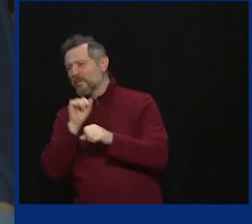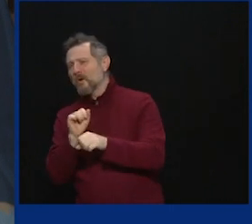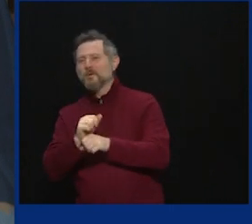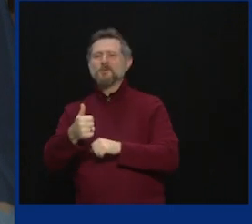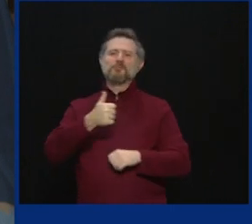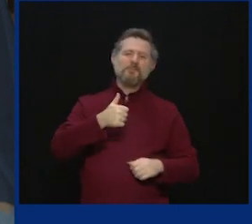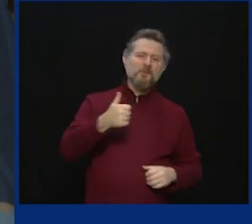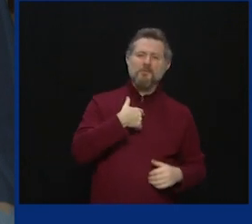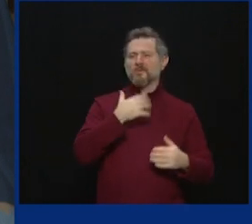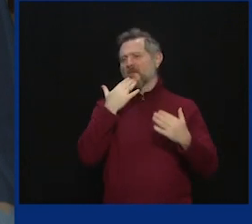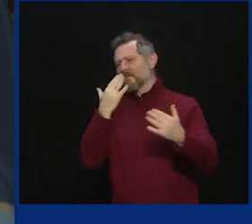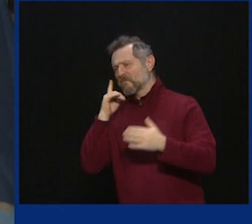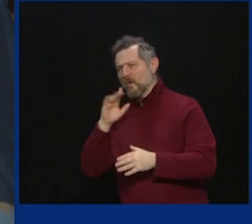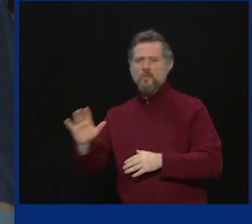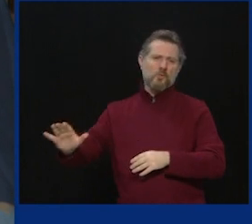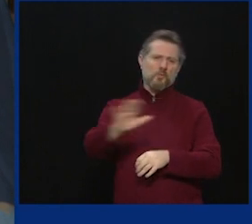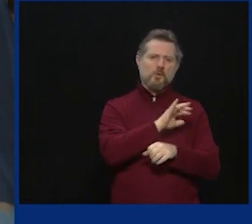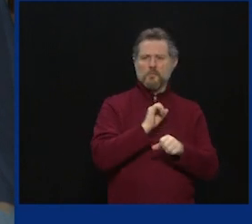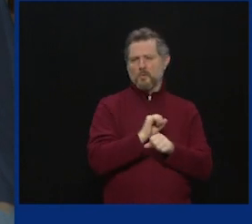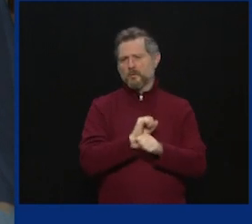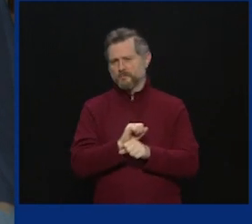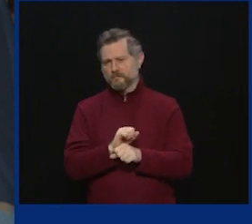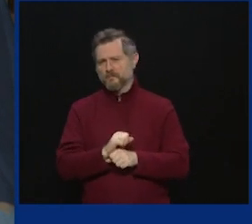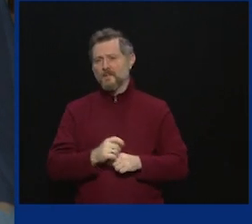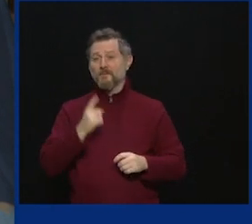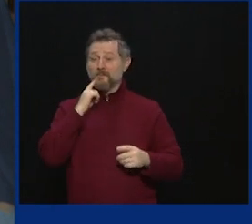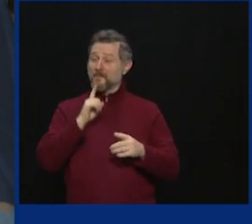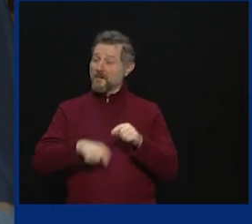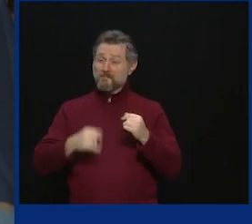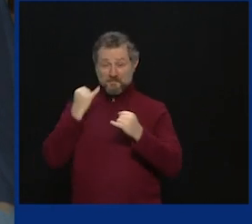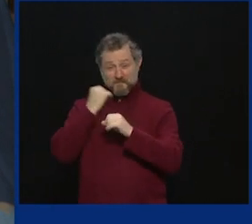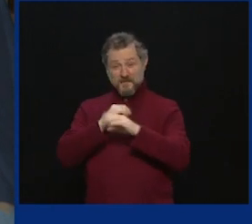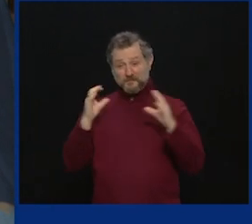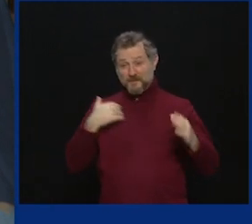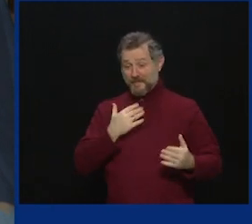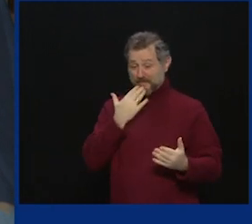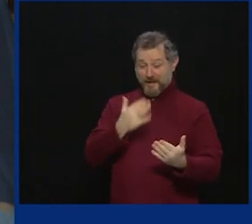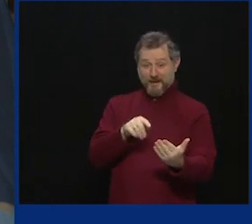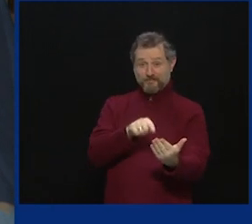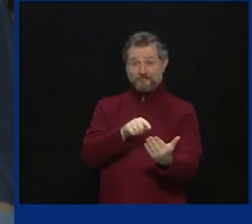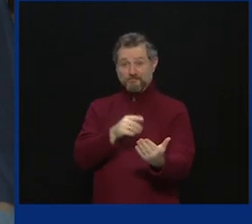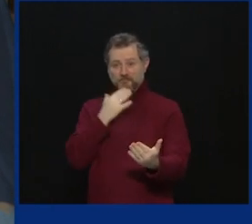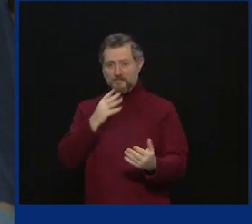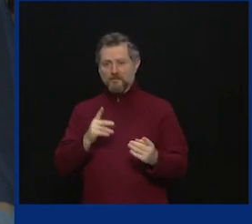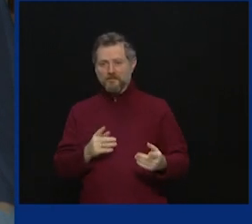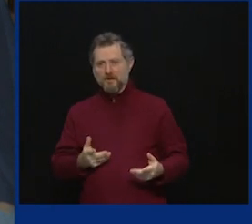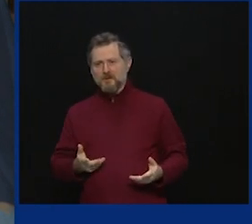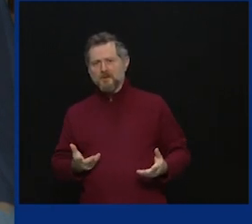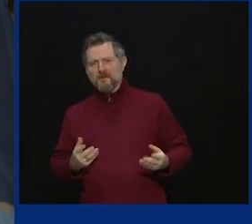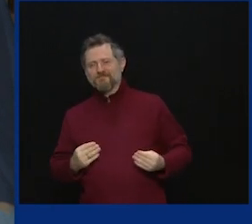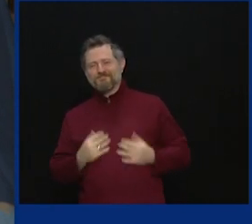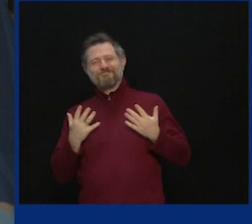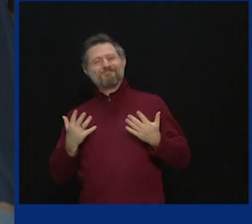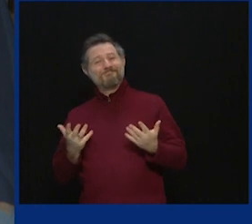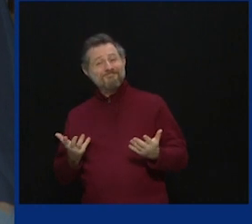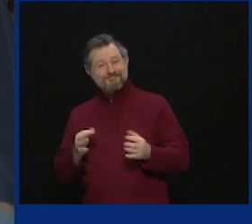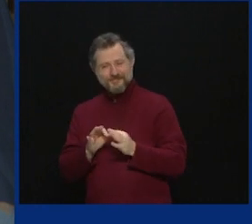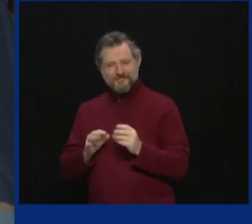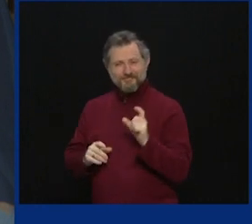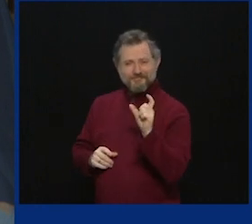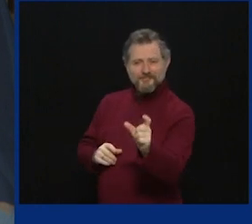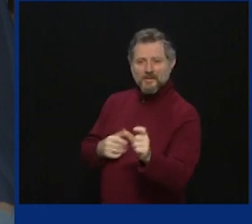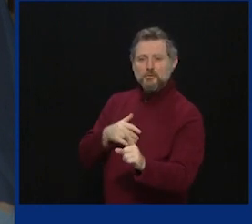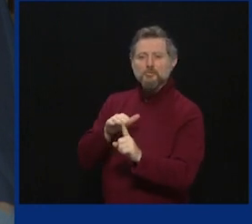for what they do. You cannot imagine what that simple word of gratitude will do. It may just lift their spirits and remind them that what they're